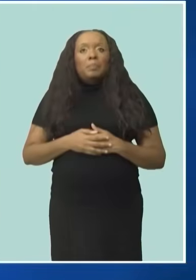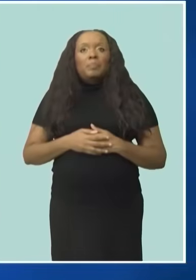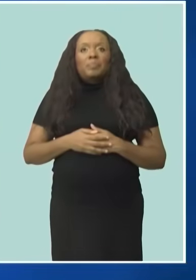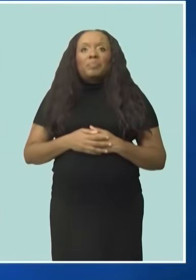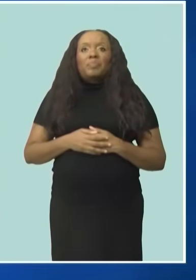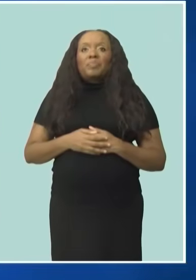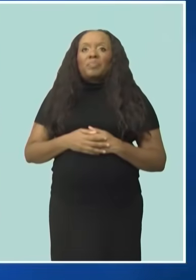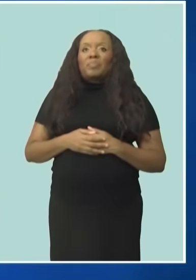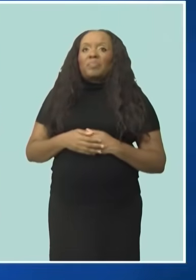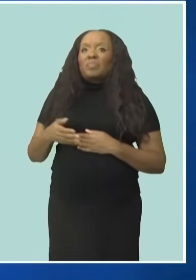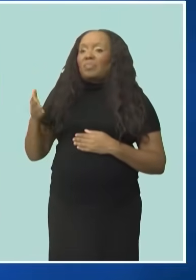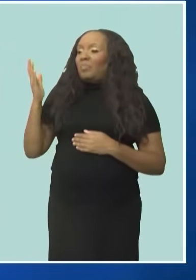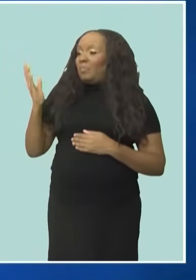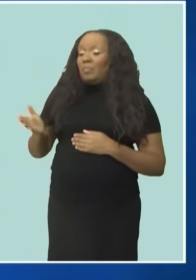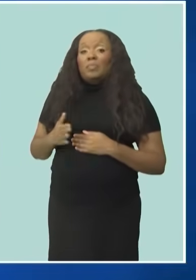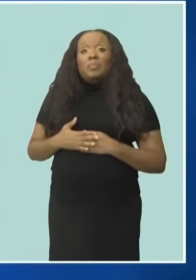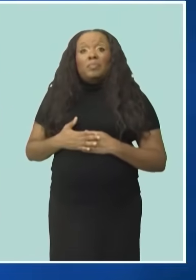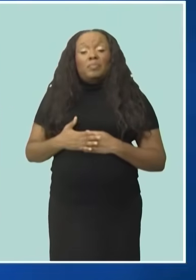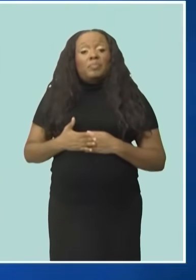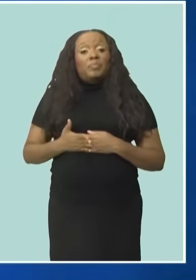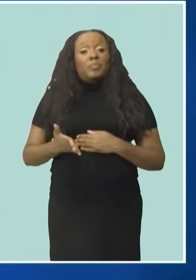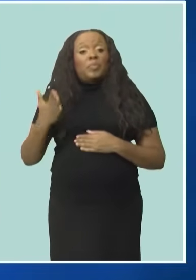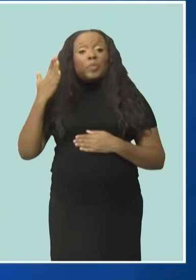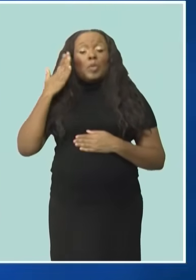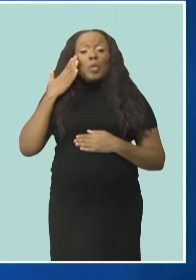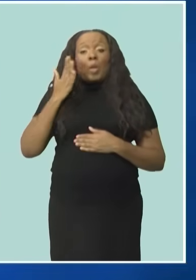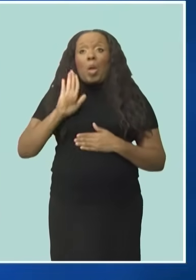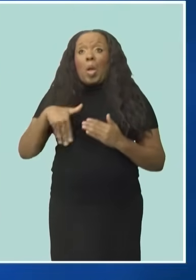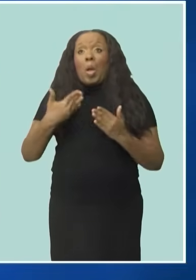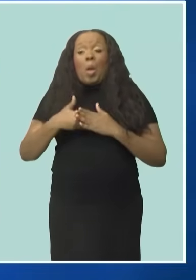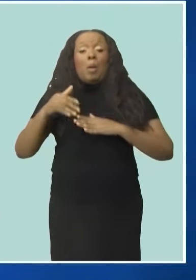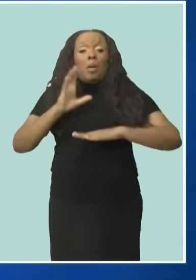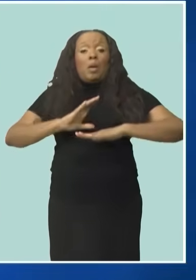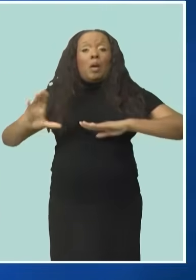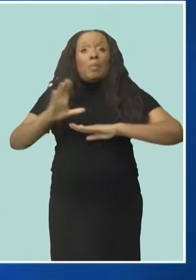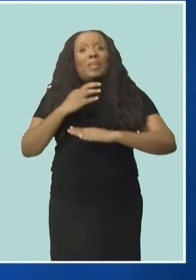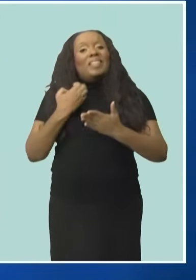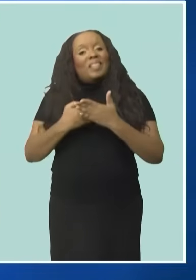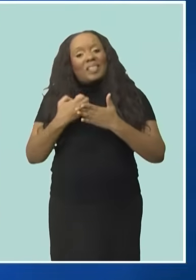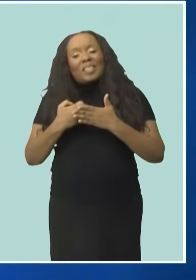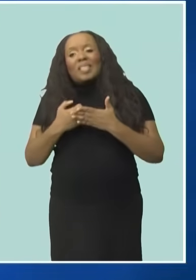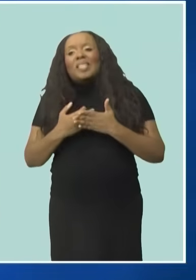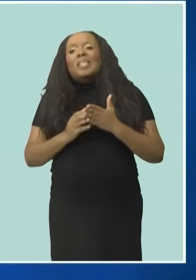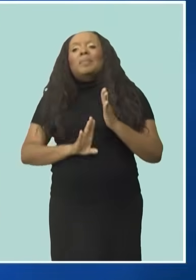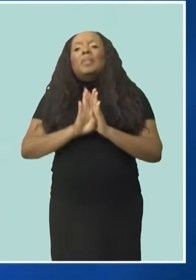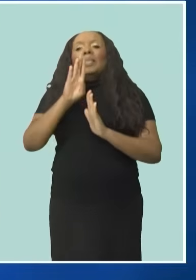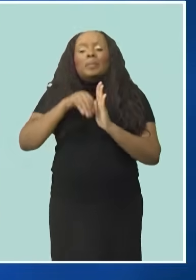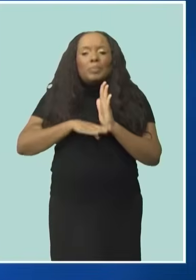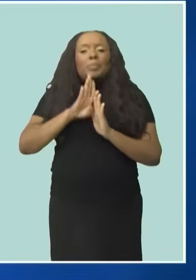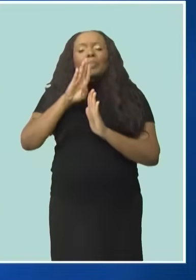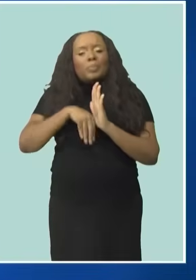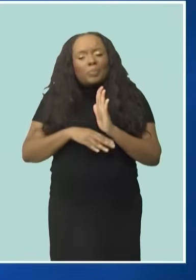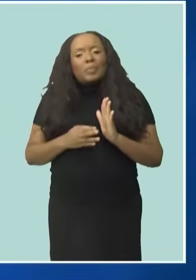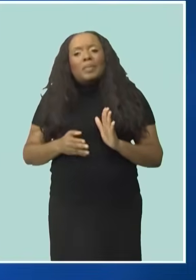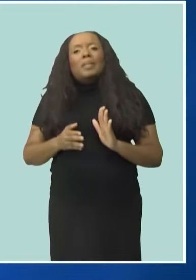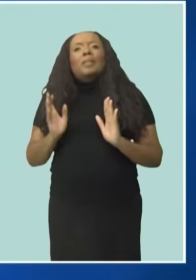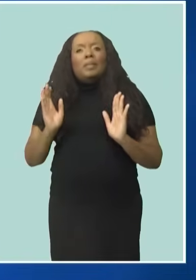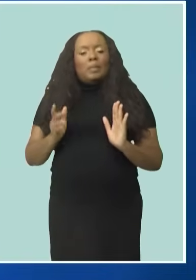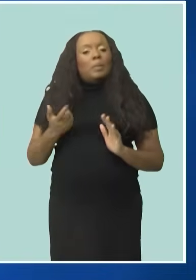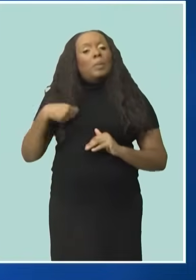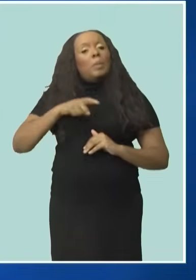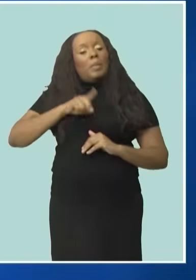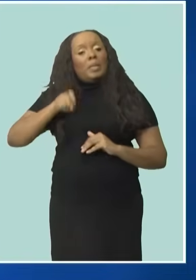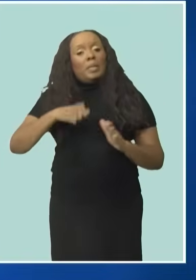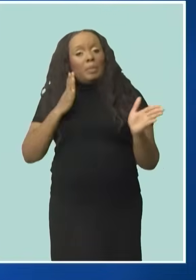know, we are all vulnerable economies within the Caribbean, and it's very important that we focus on